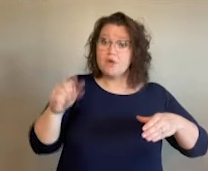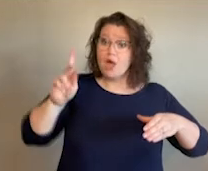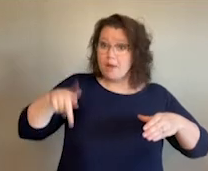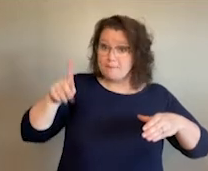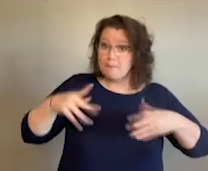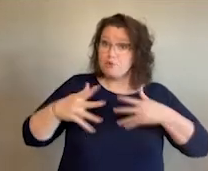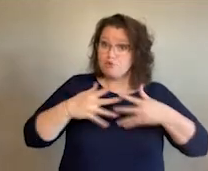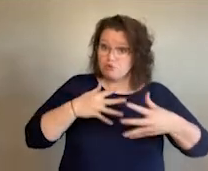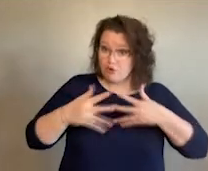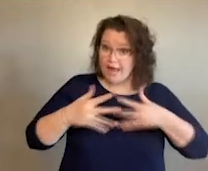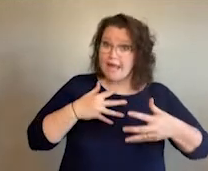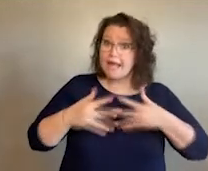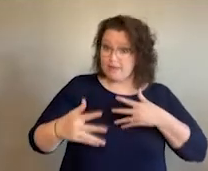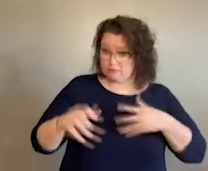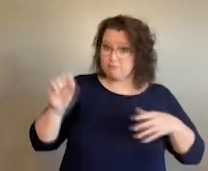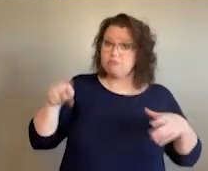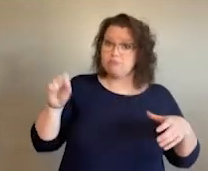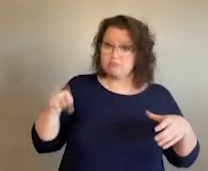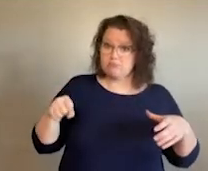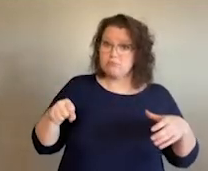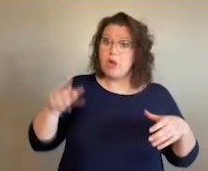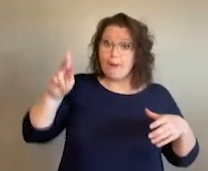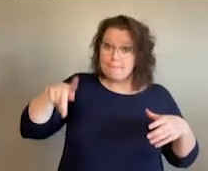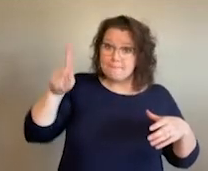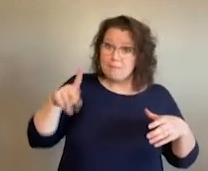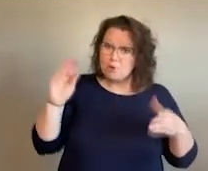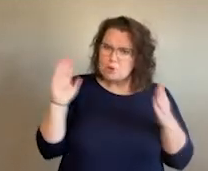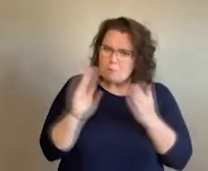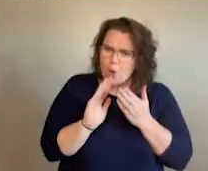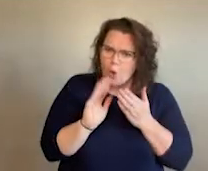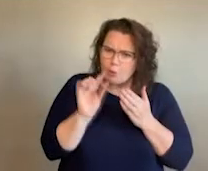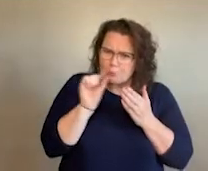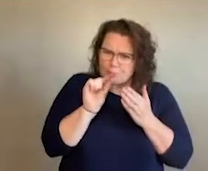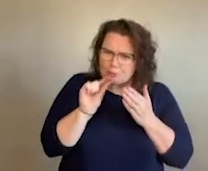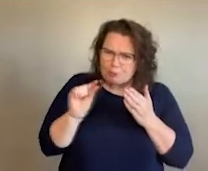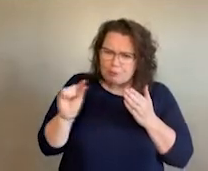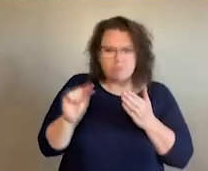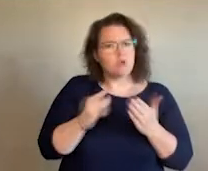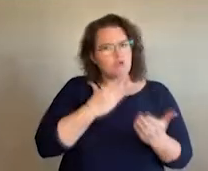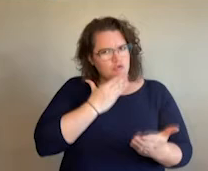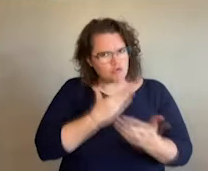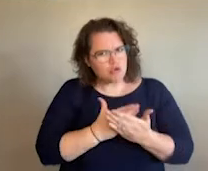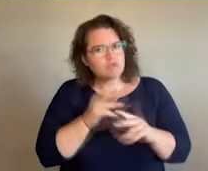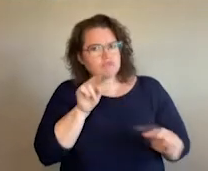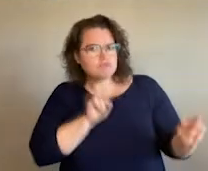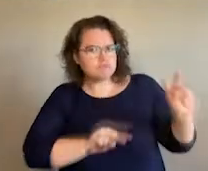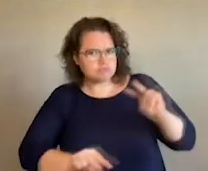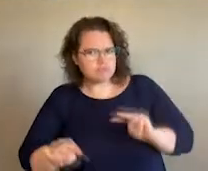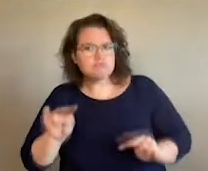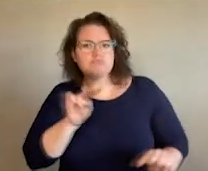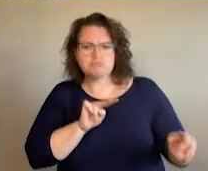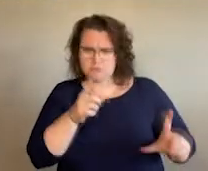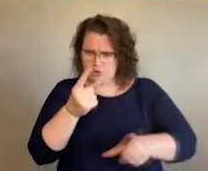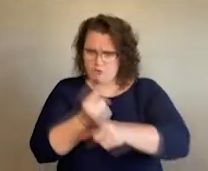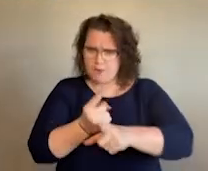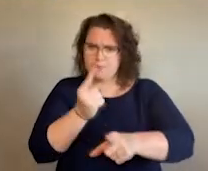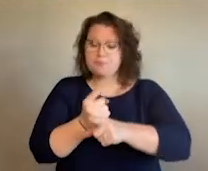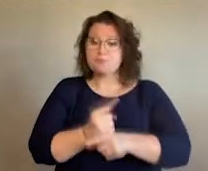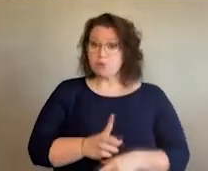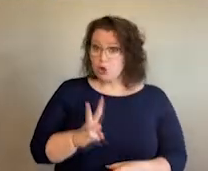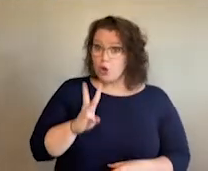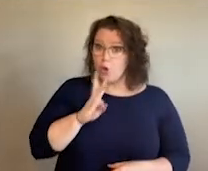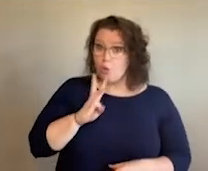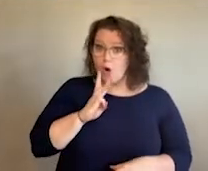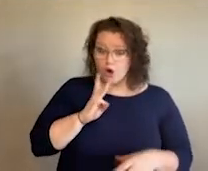is gray. The pepper is small. All of those are some good observations. The water